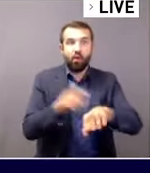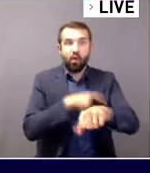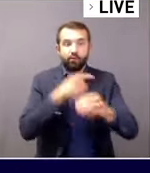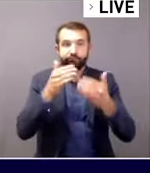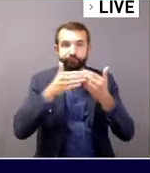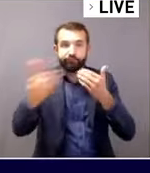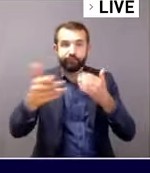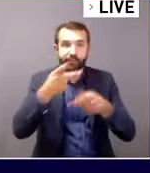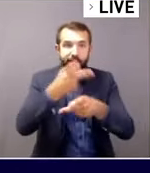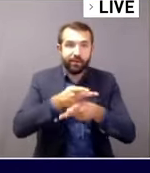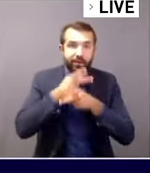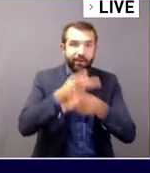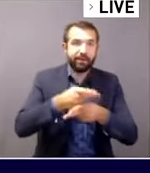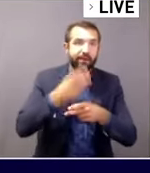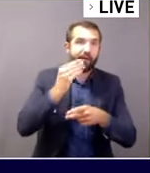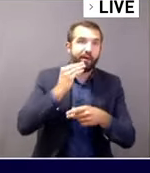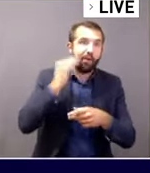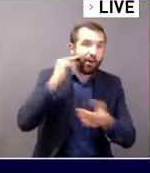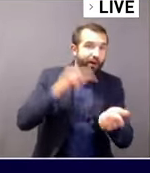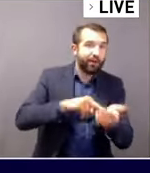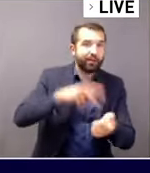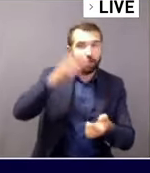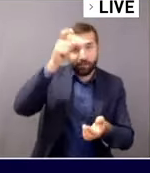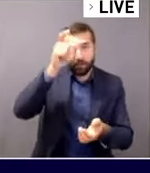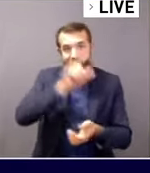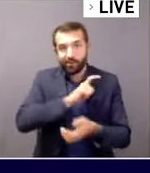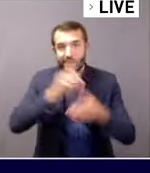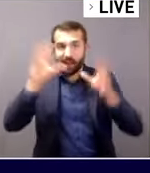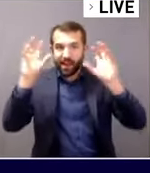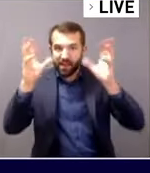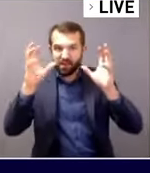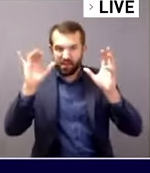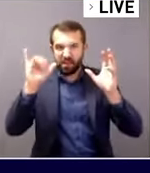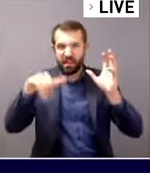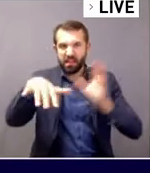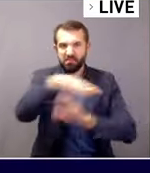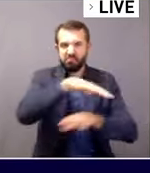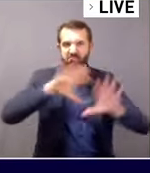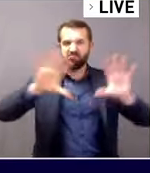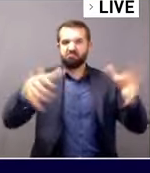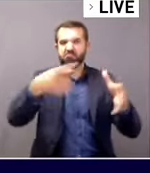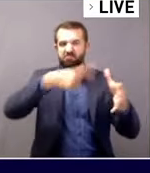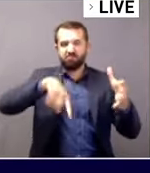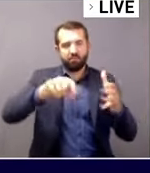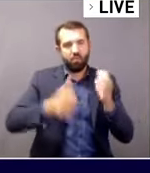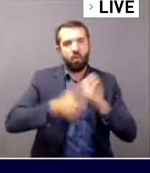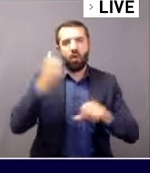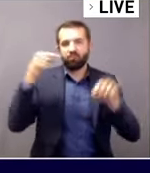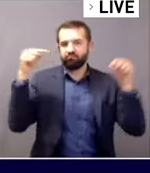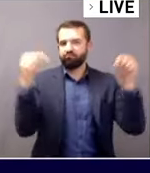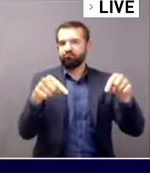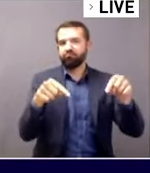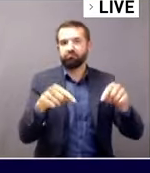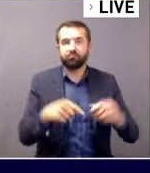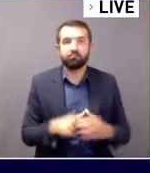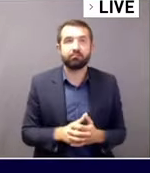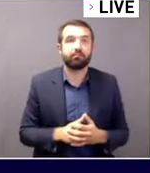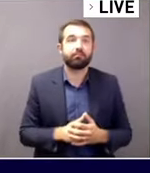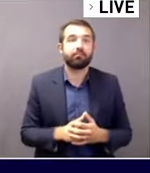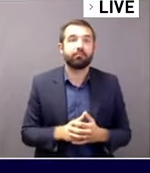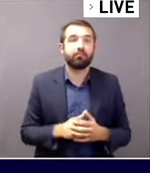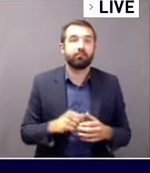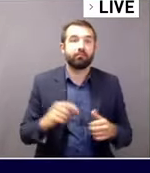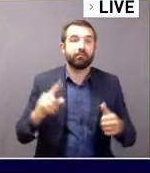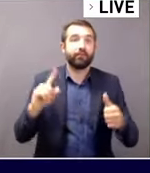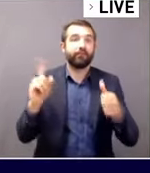responders. Those in phase one of the vaccine, there will be far more demand than there is supply. And so one of the